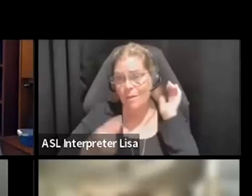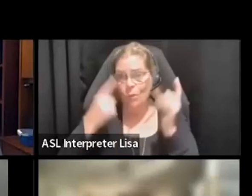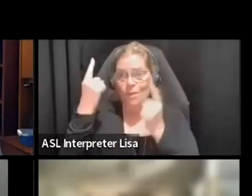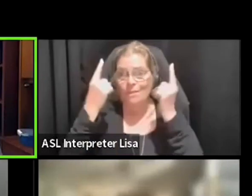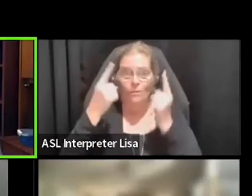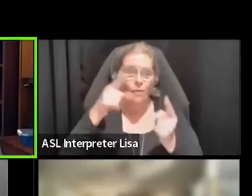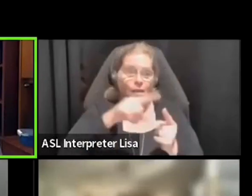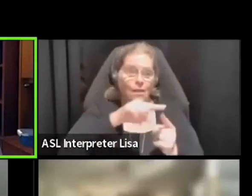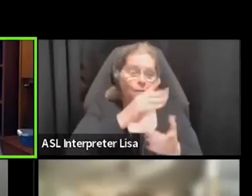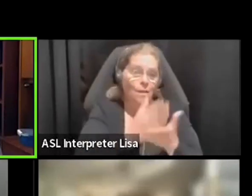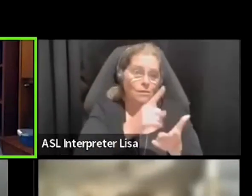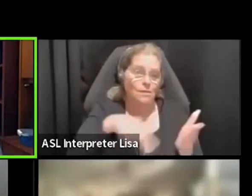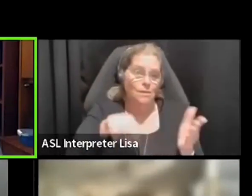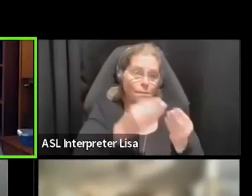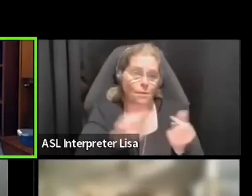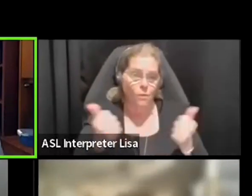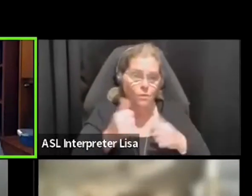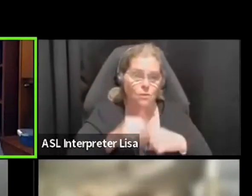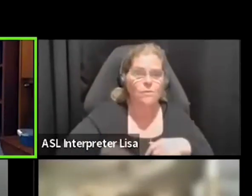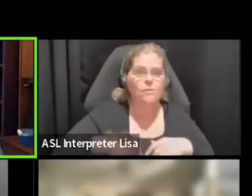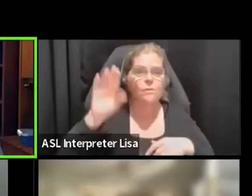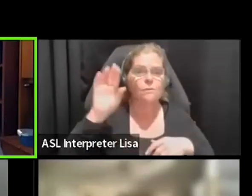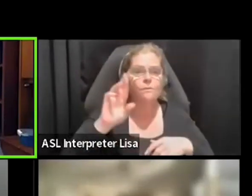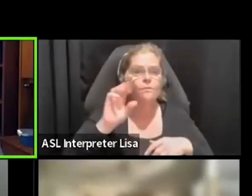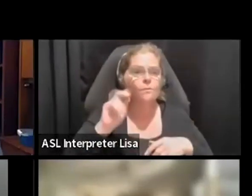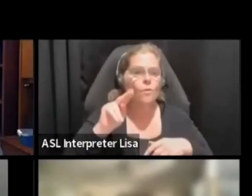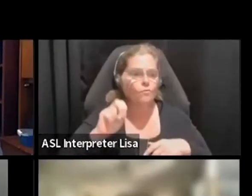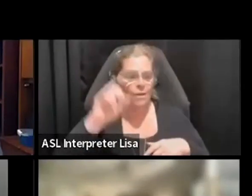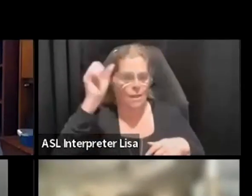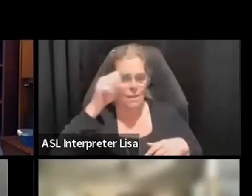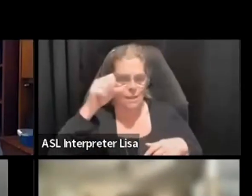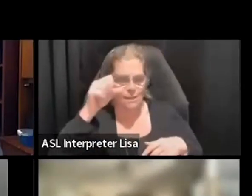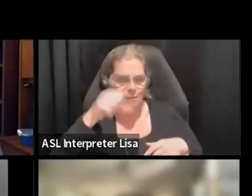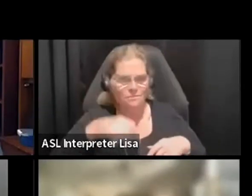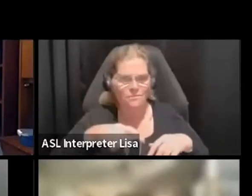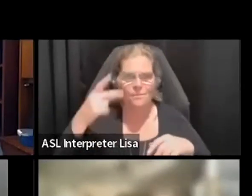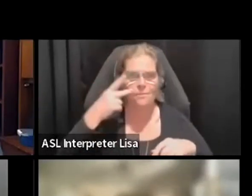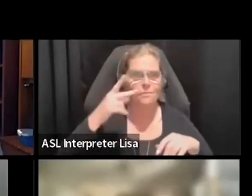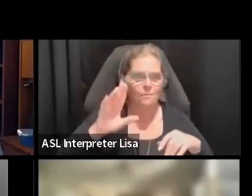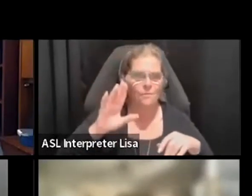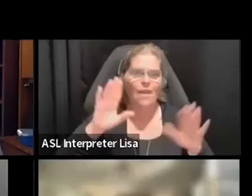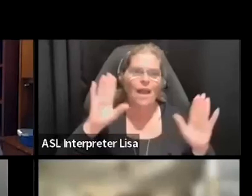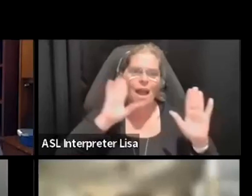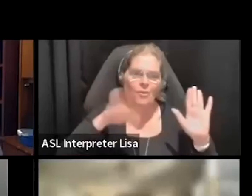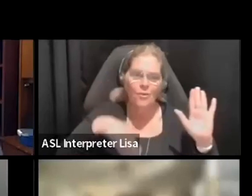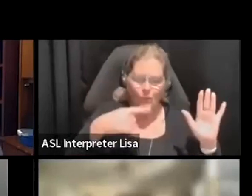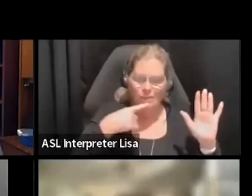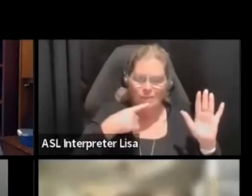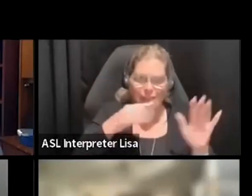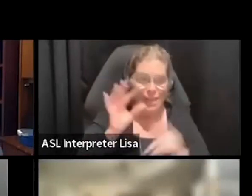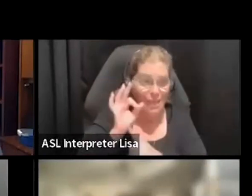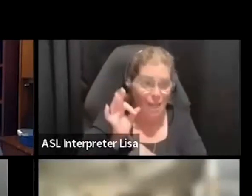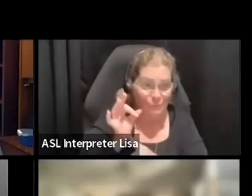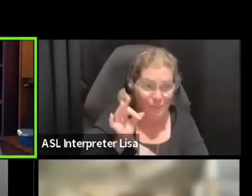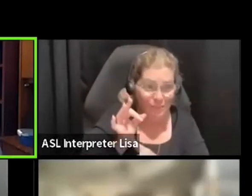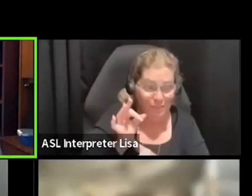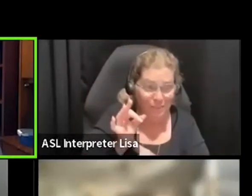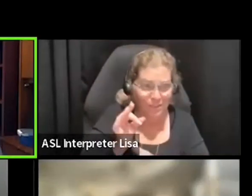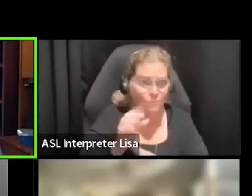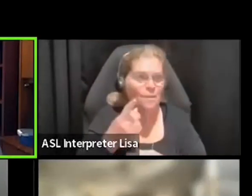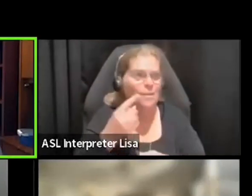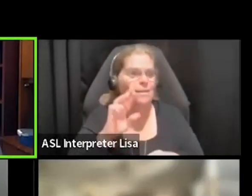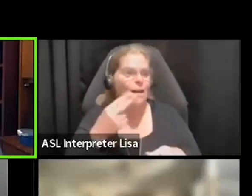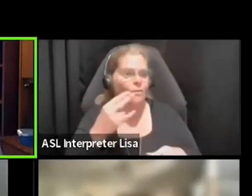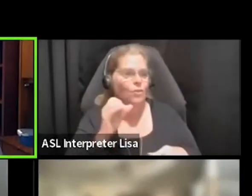solutions. Absolutely. And so I was going to say, yes, I know you said we have, 9 minutes left?